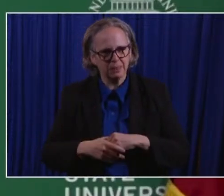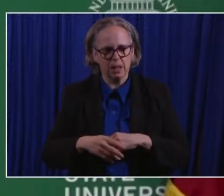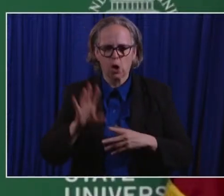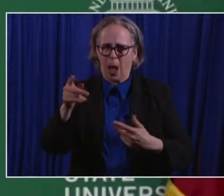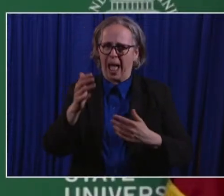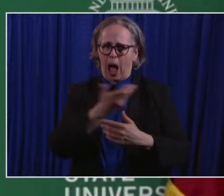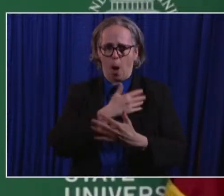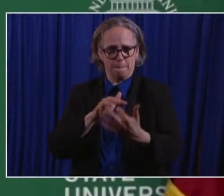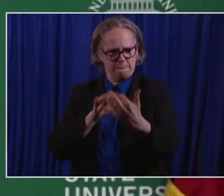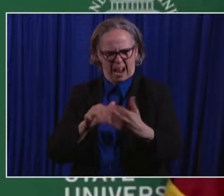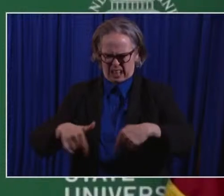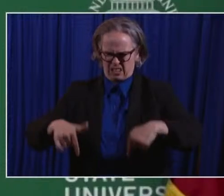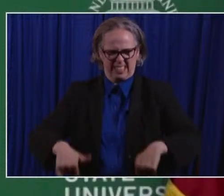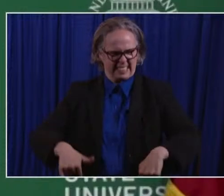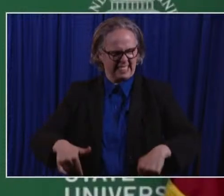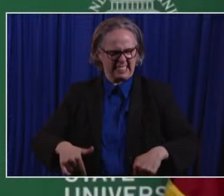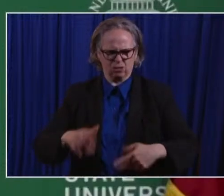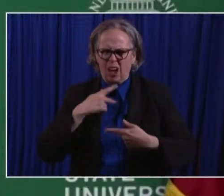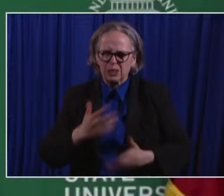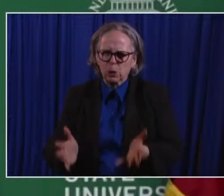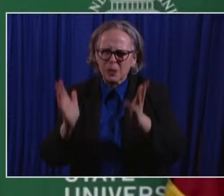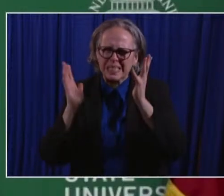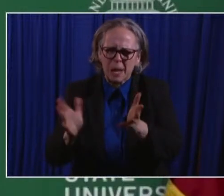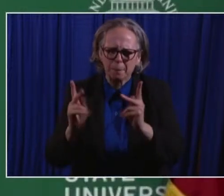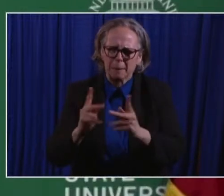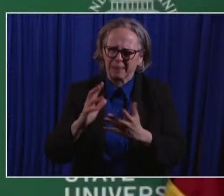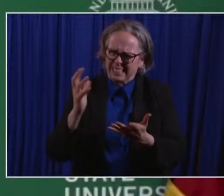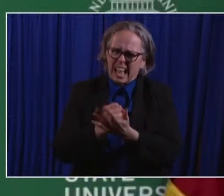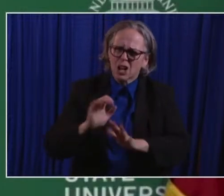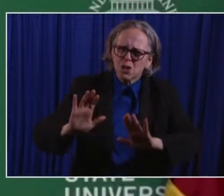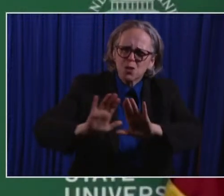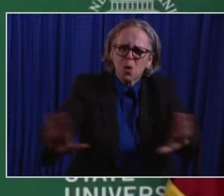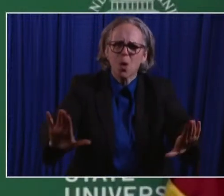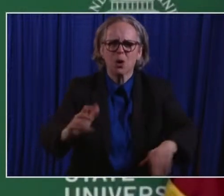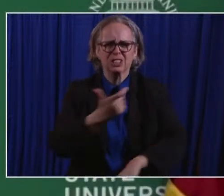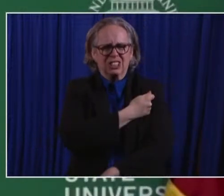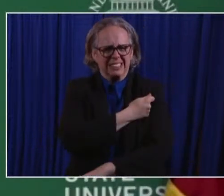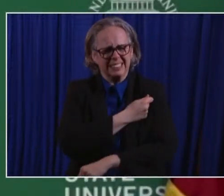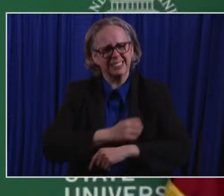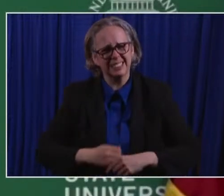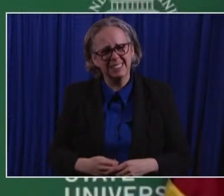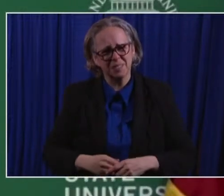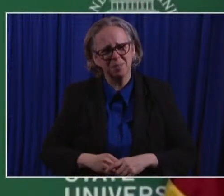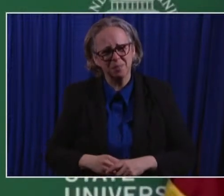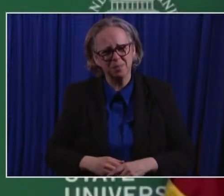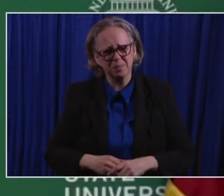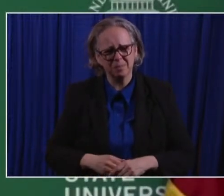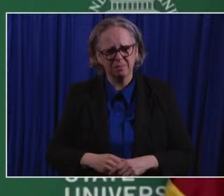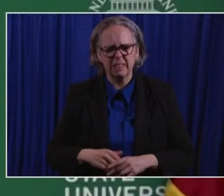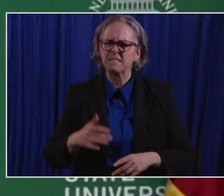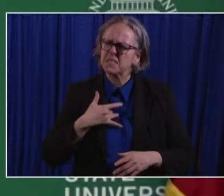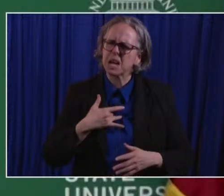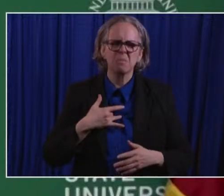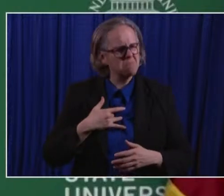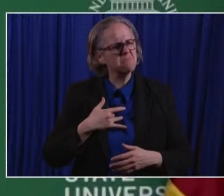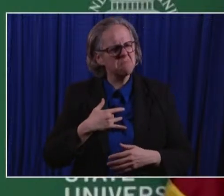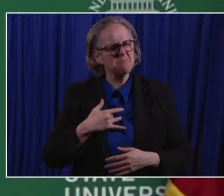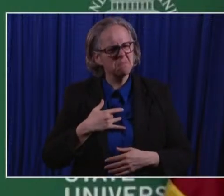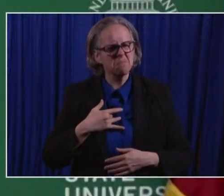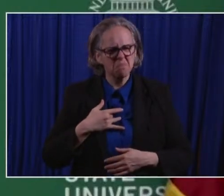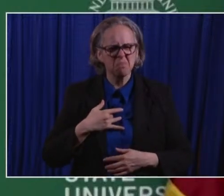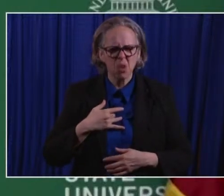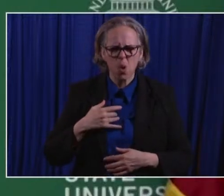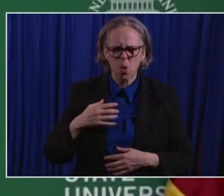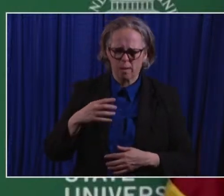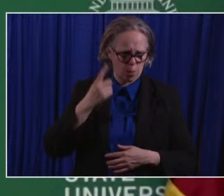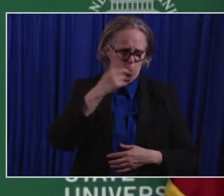shots. So I still think that this, target that I set at 50 is doable.